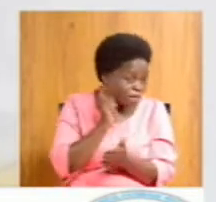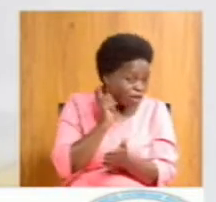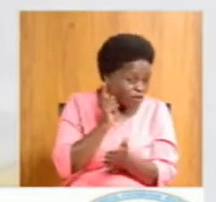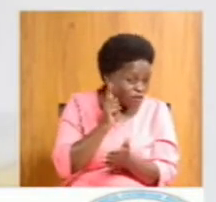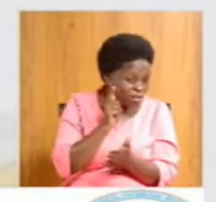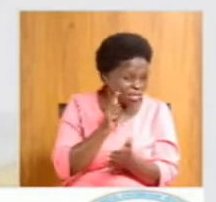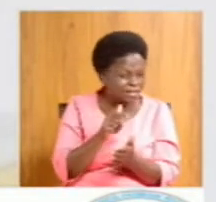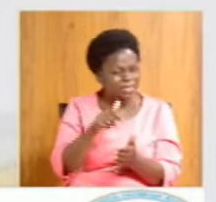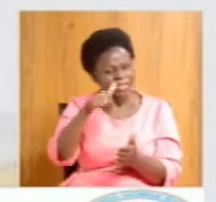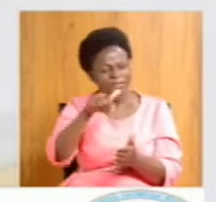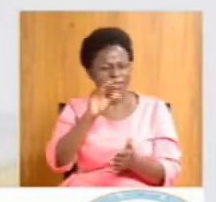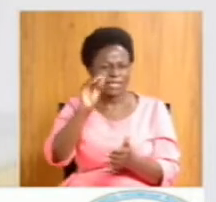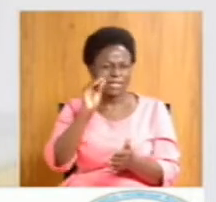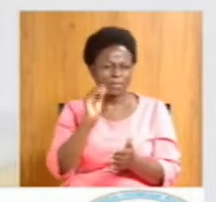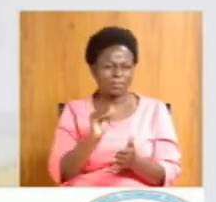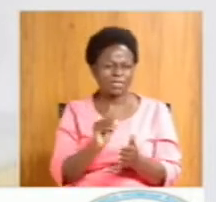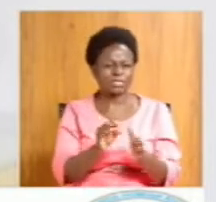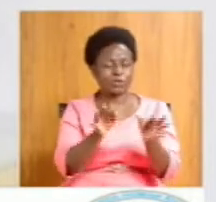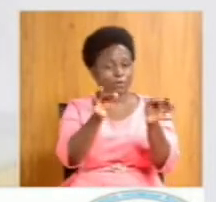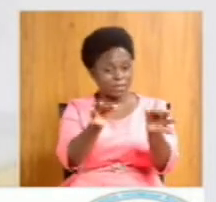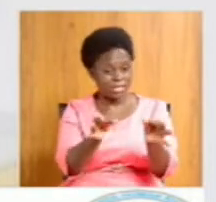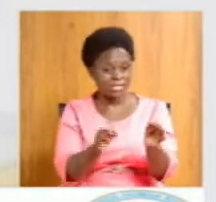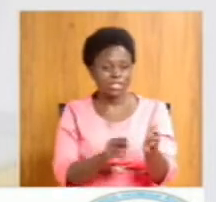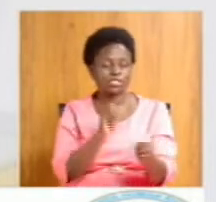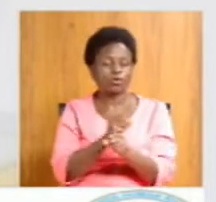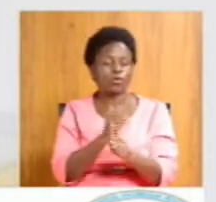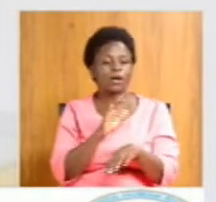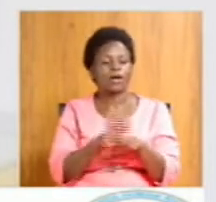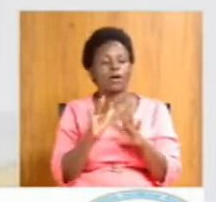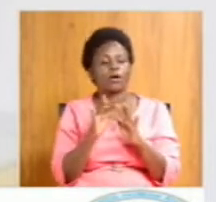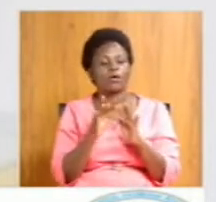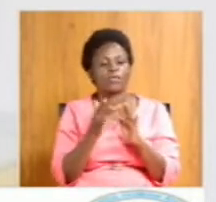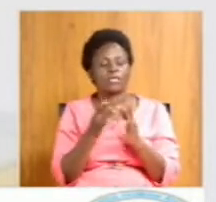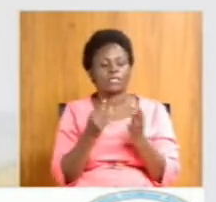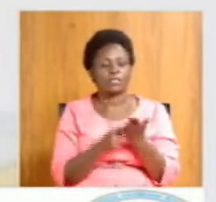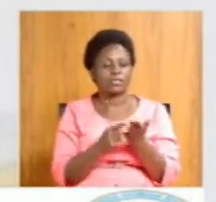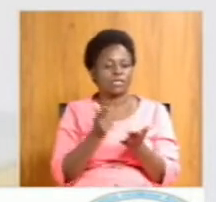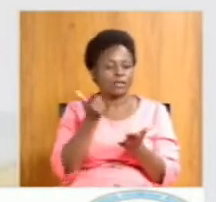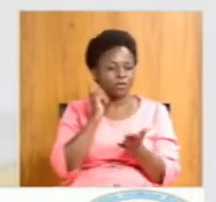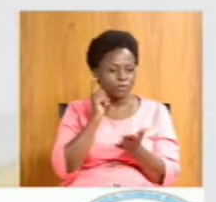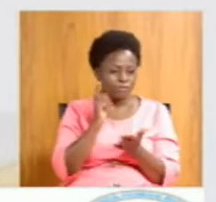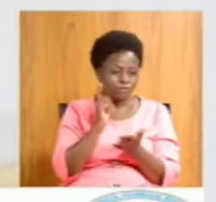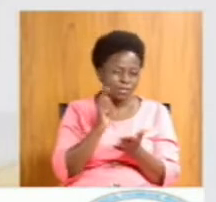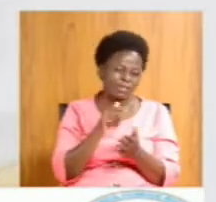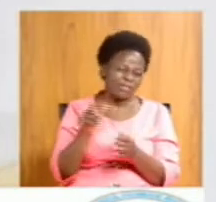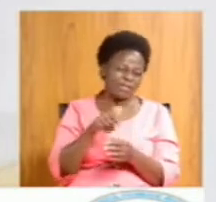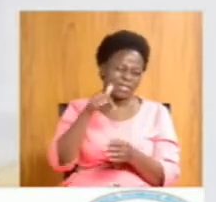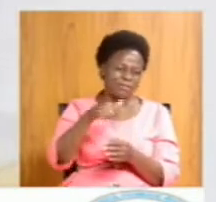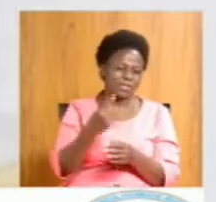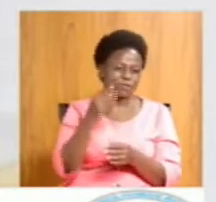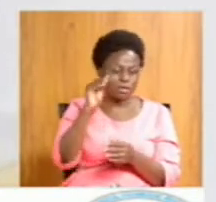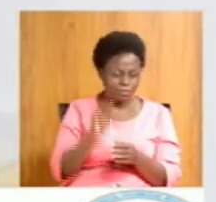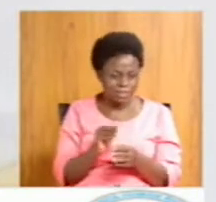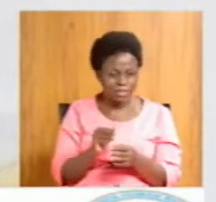which take about 70% of the gadgets that work on the internet in Uganda. Phones take 71%. So the